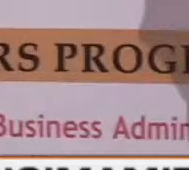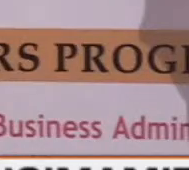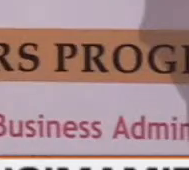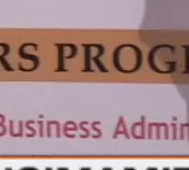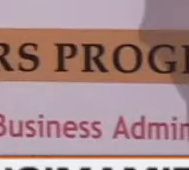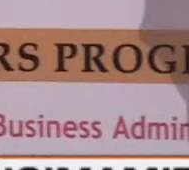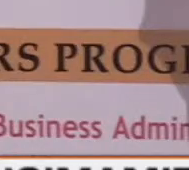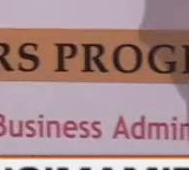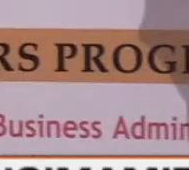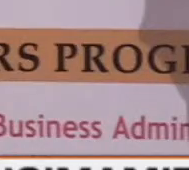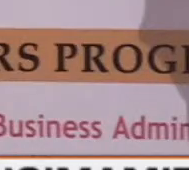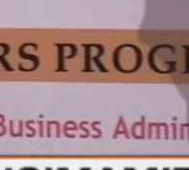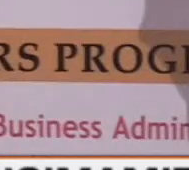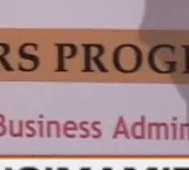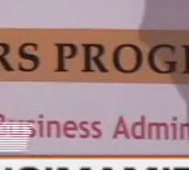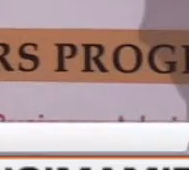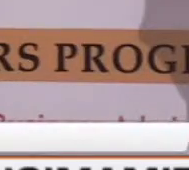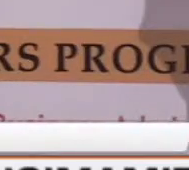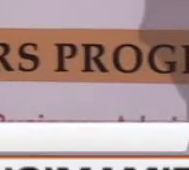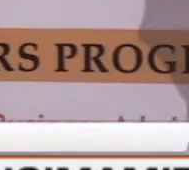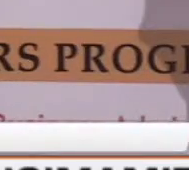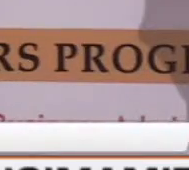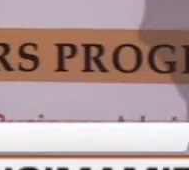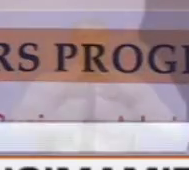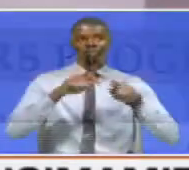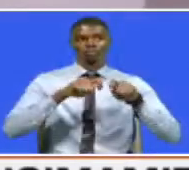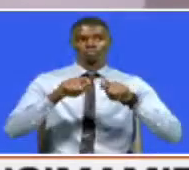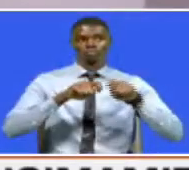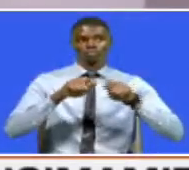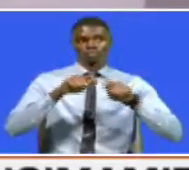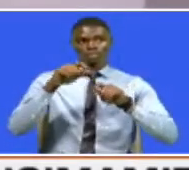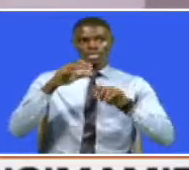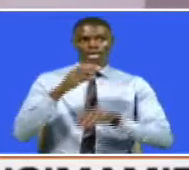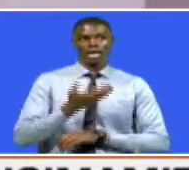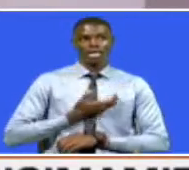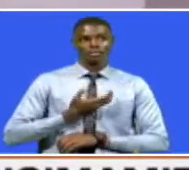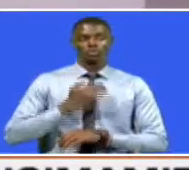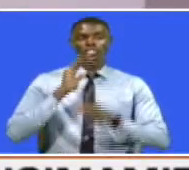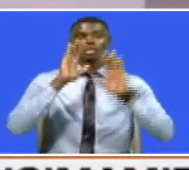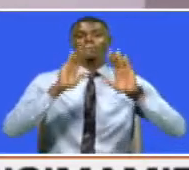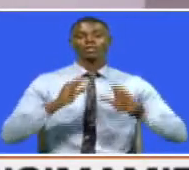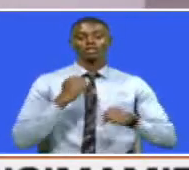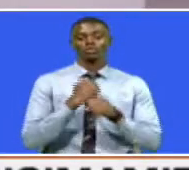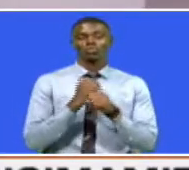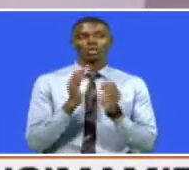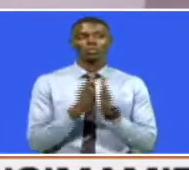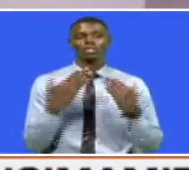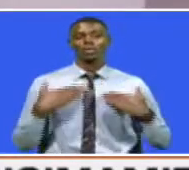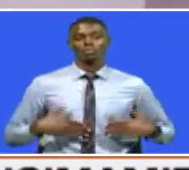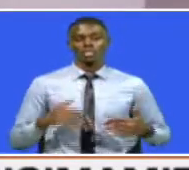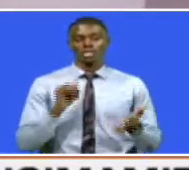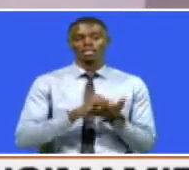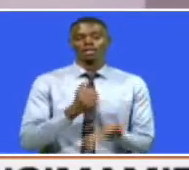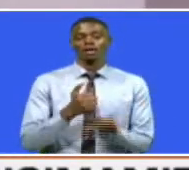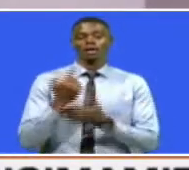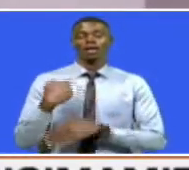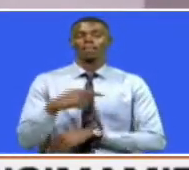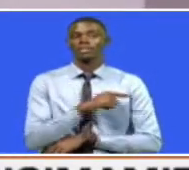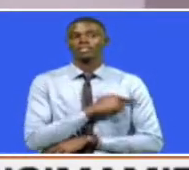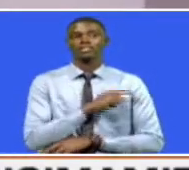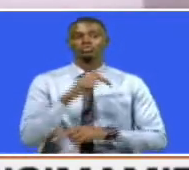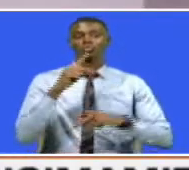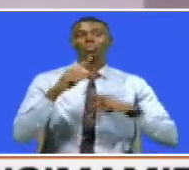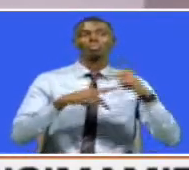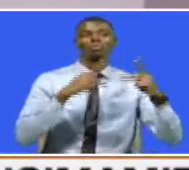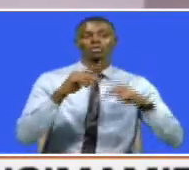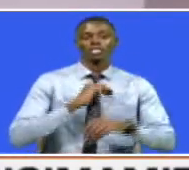Through the guidance of the Governing Council, it was felt that it is important that we work with a body that can help us to